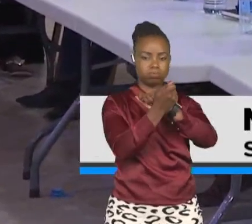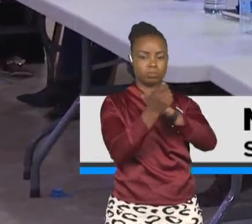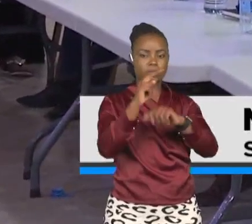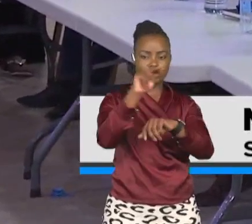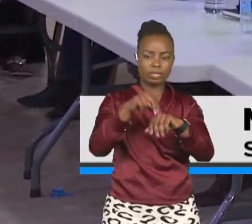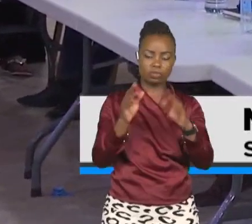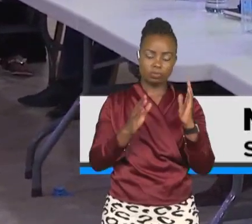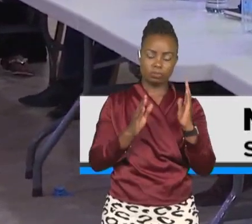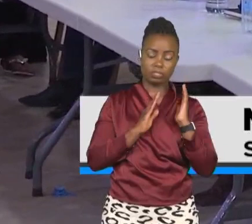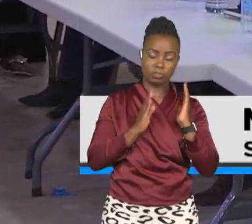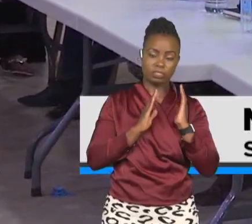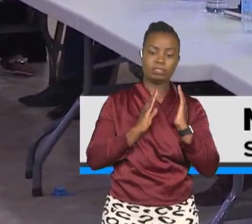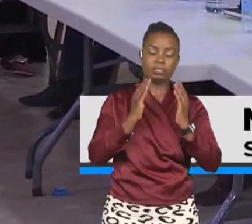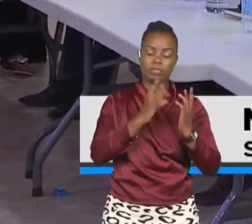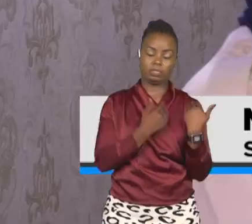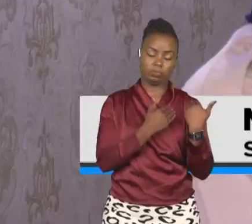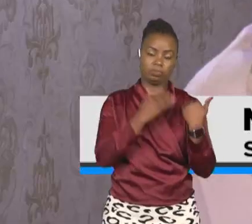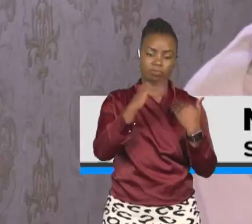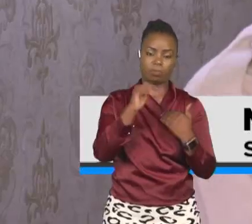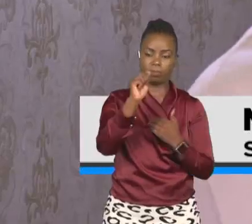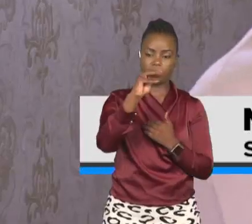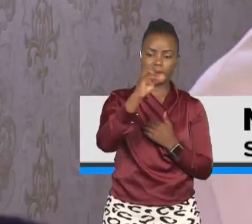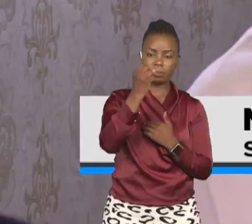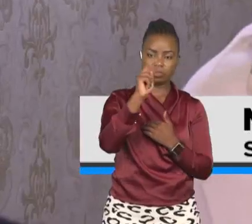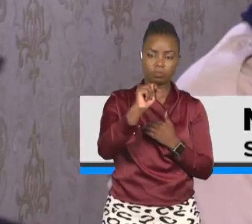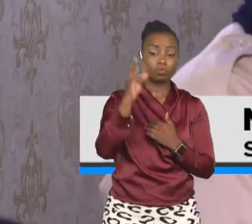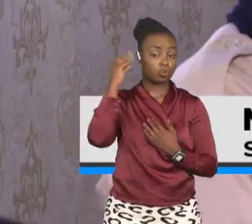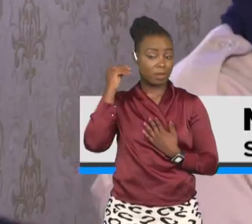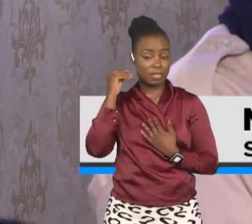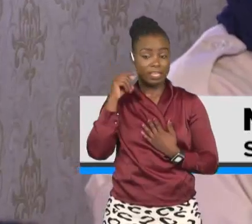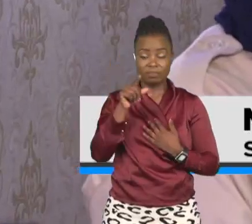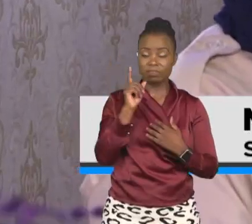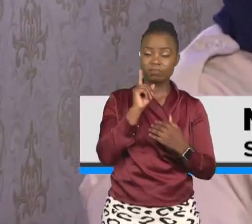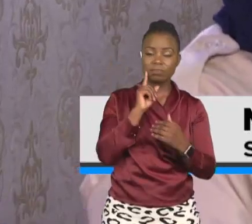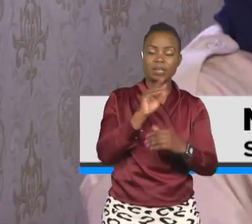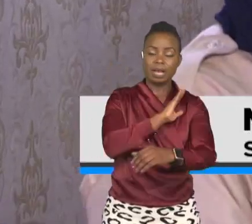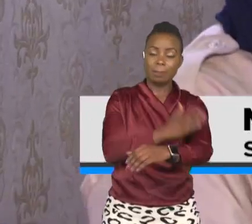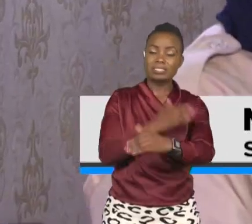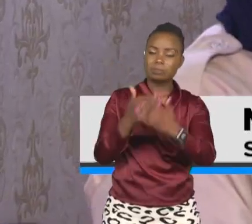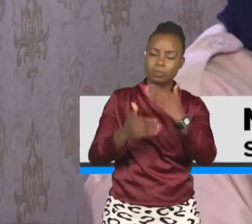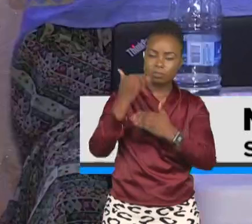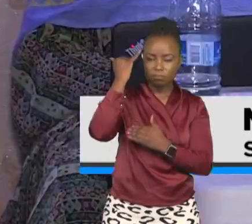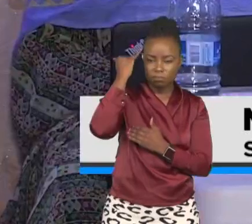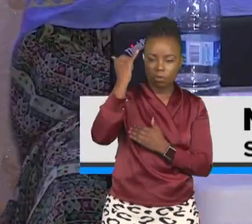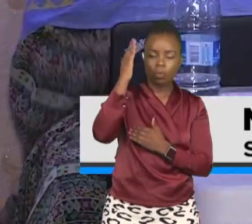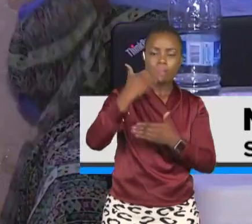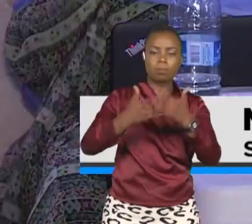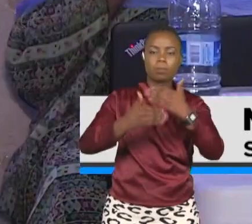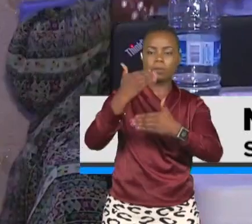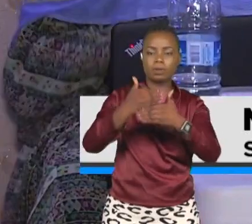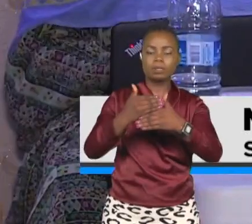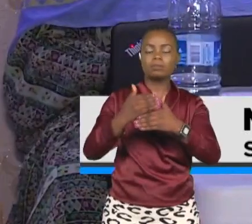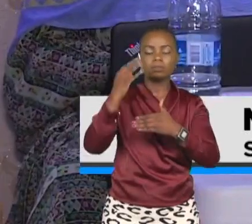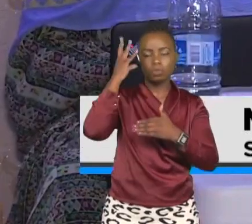from AMISOM to the Somali security forces. He recognizes that such capacity-building initiatives will build a pool of